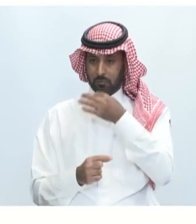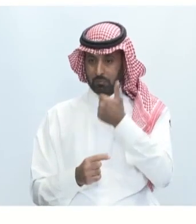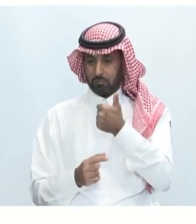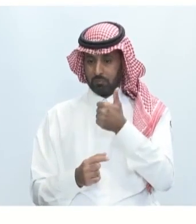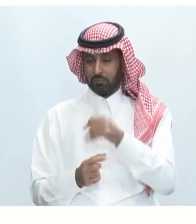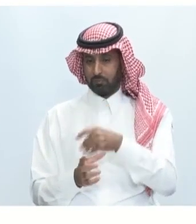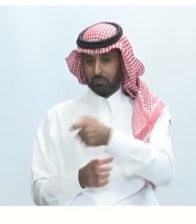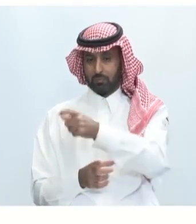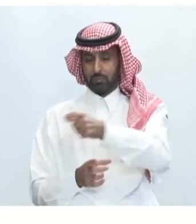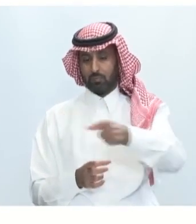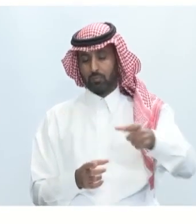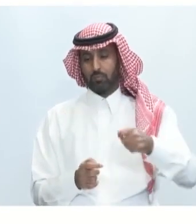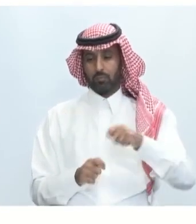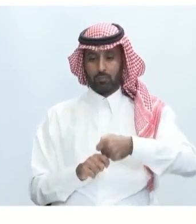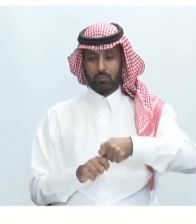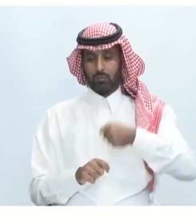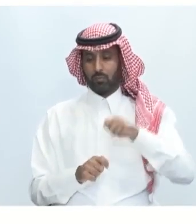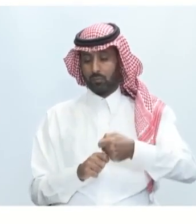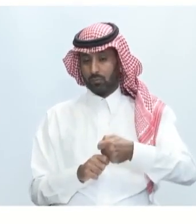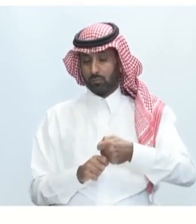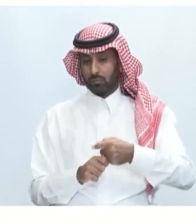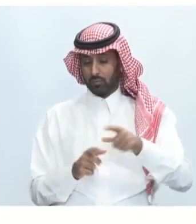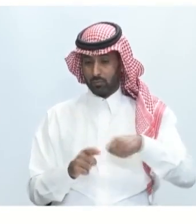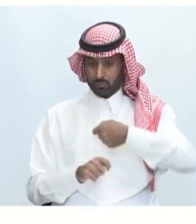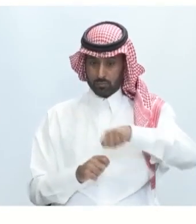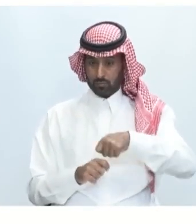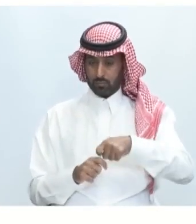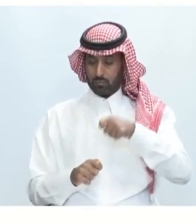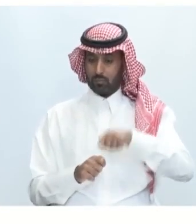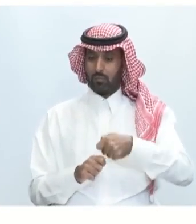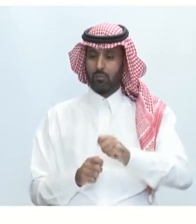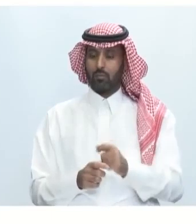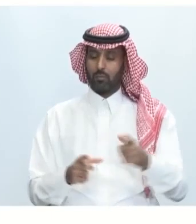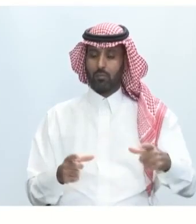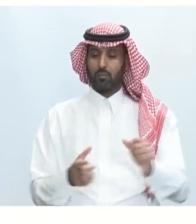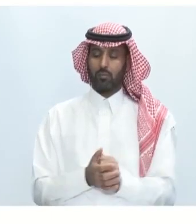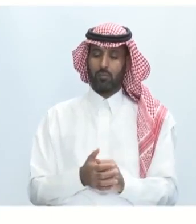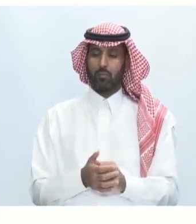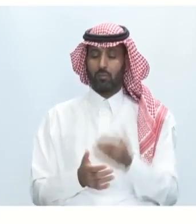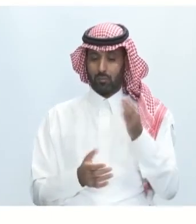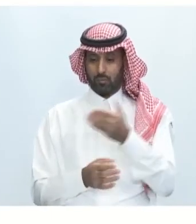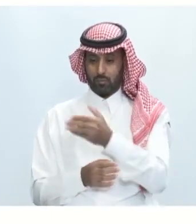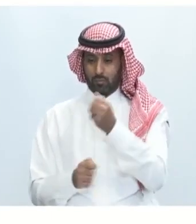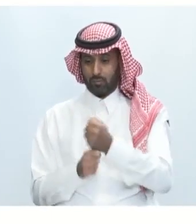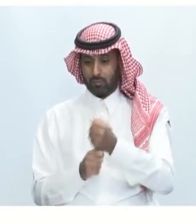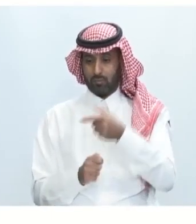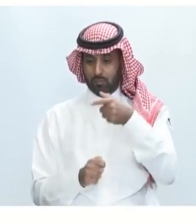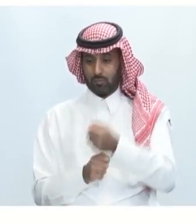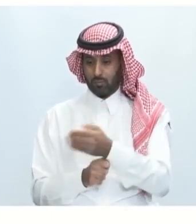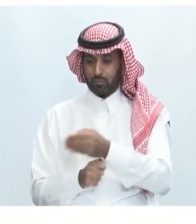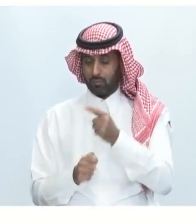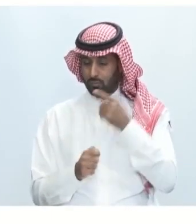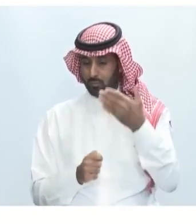is made, and the direct object is a dessert, and the indirect is the